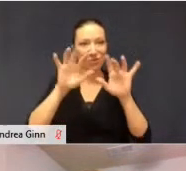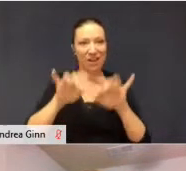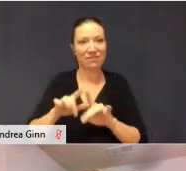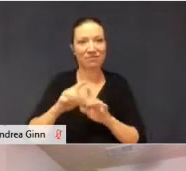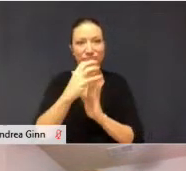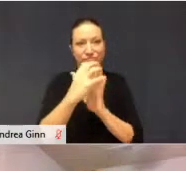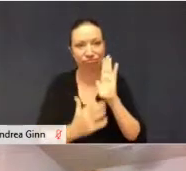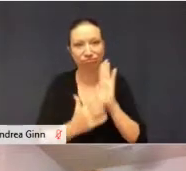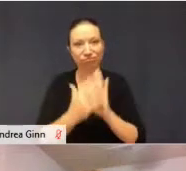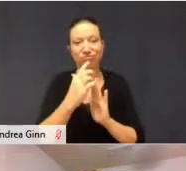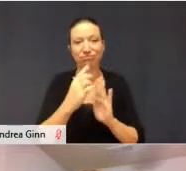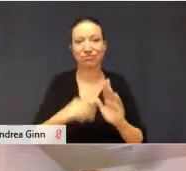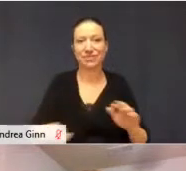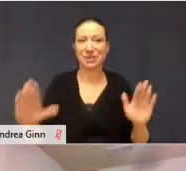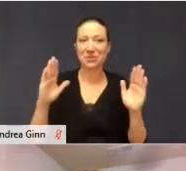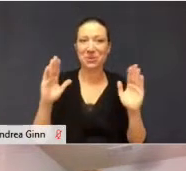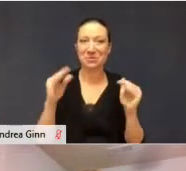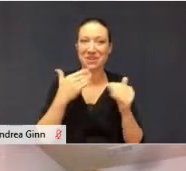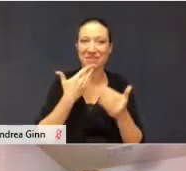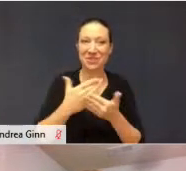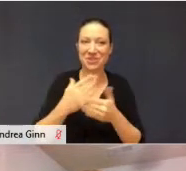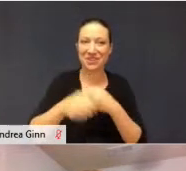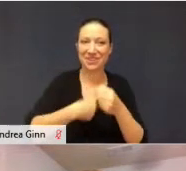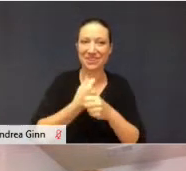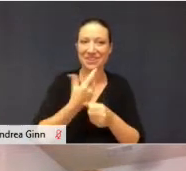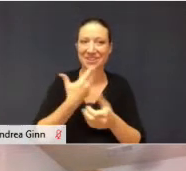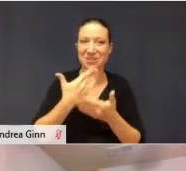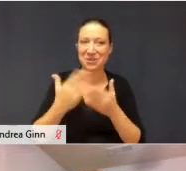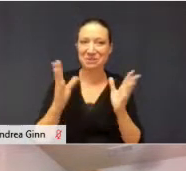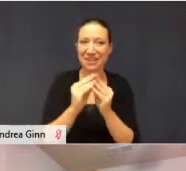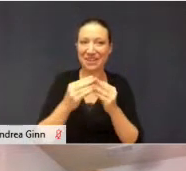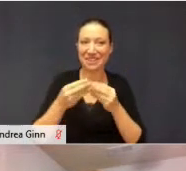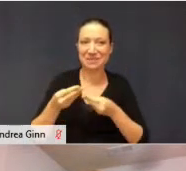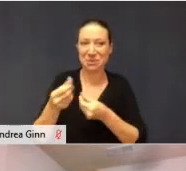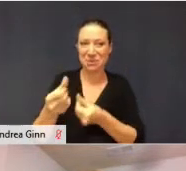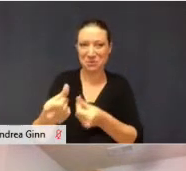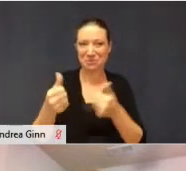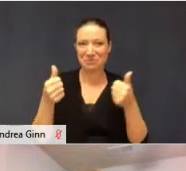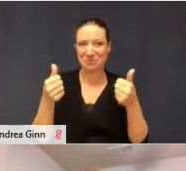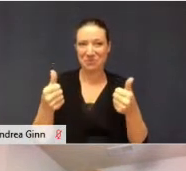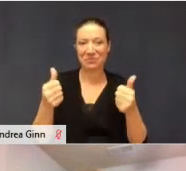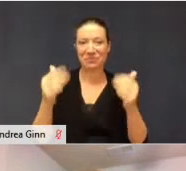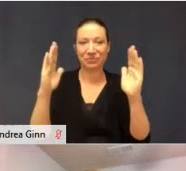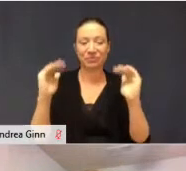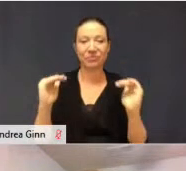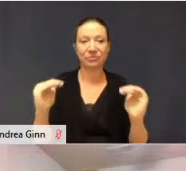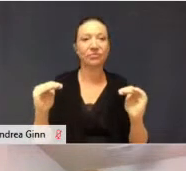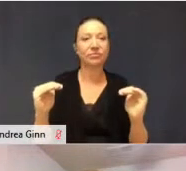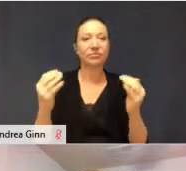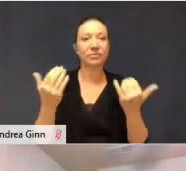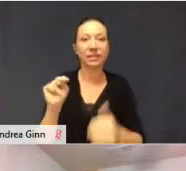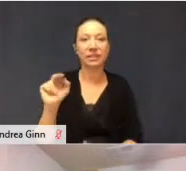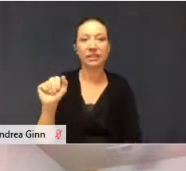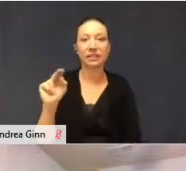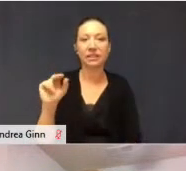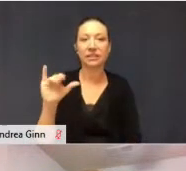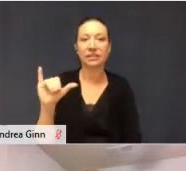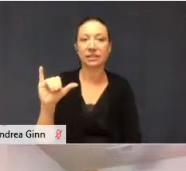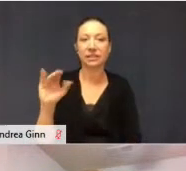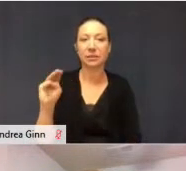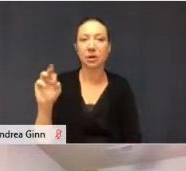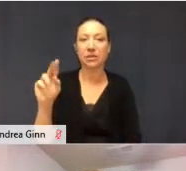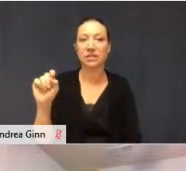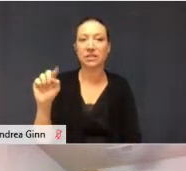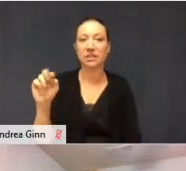be going nice and smooth so far. Thank you. And Nancy Martinez, you